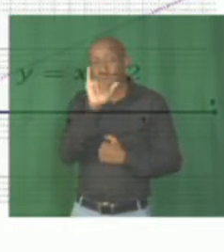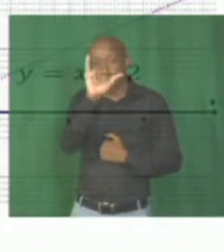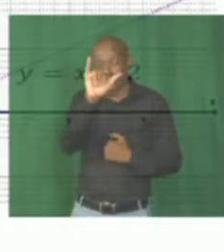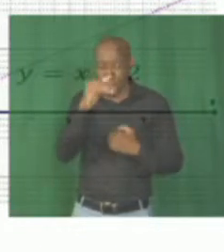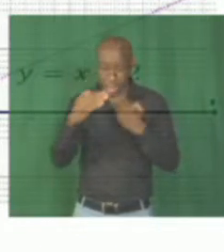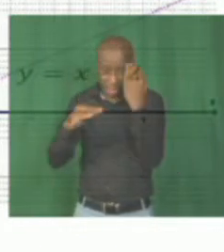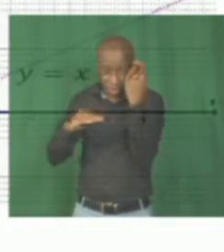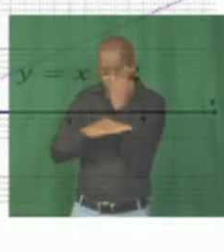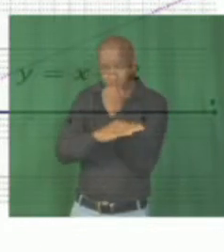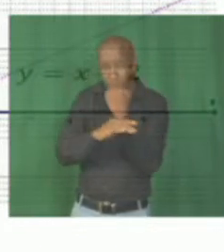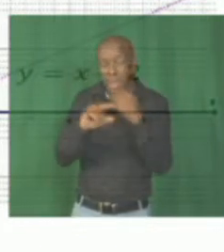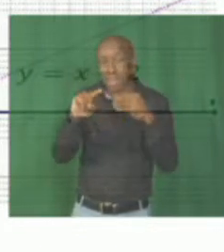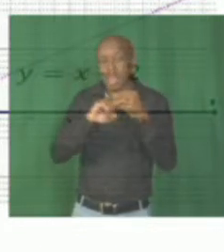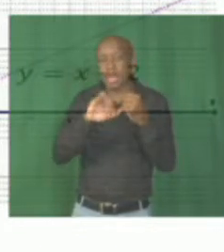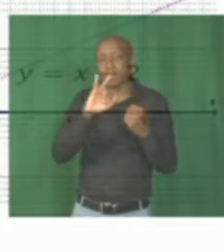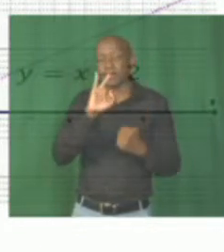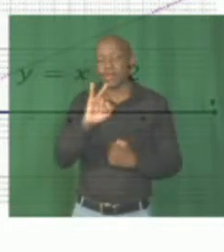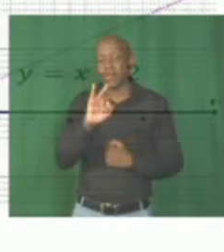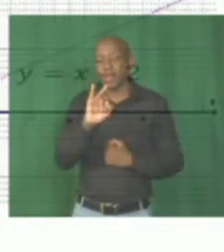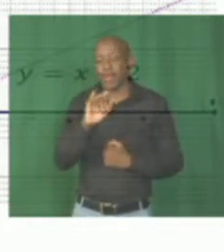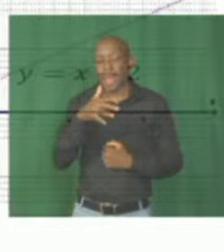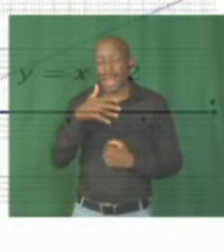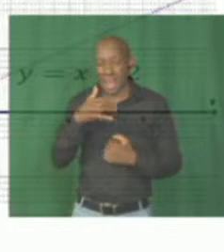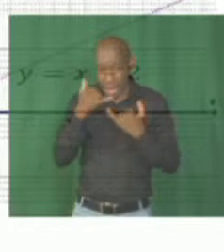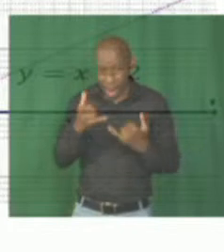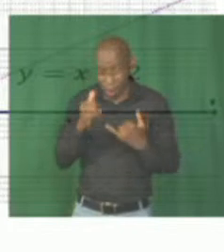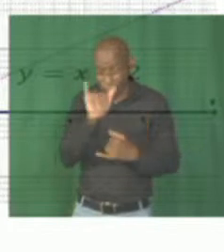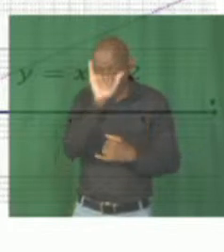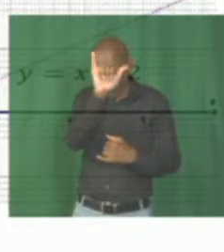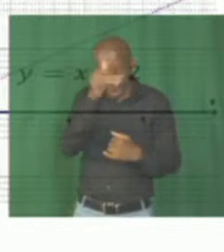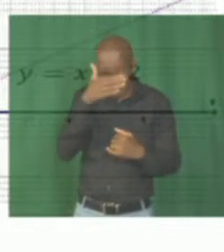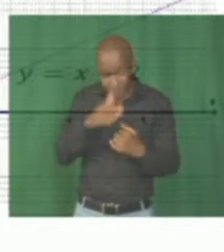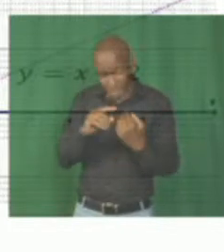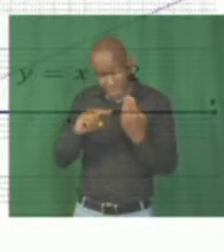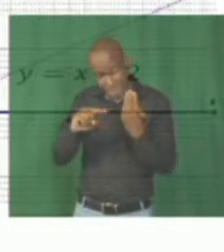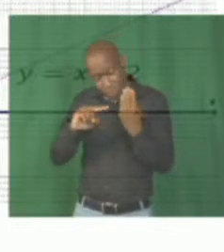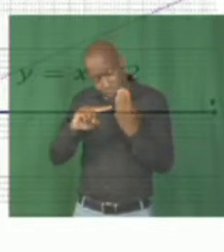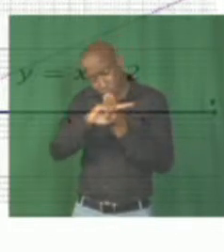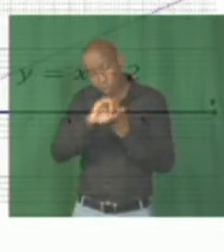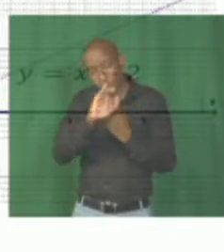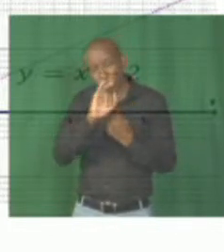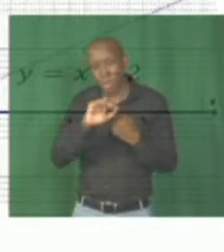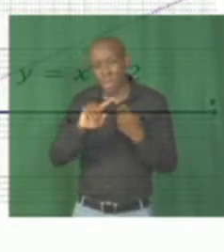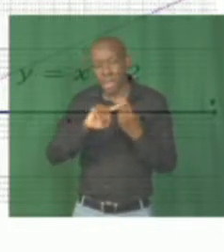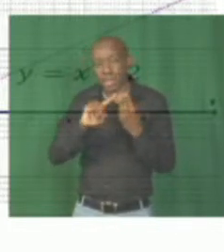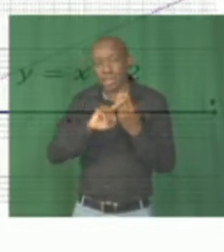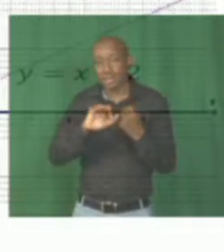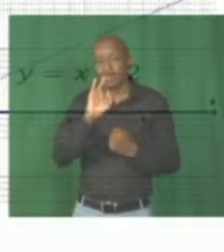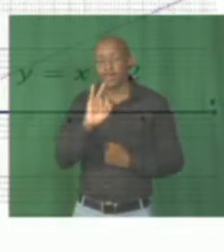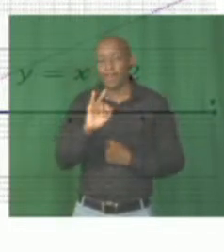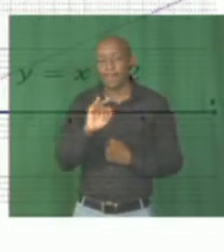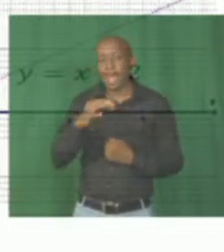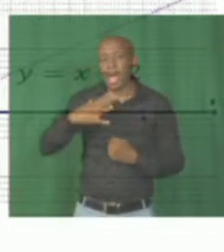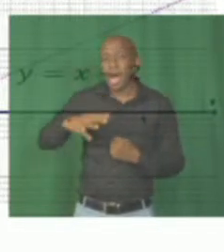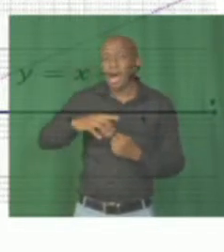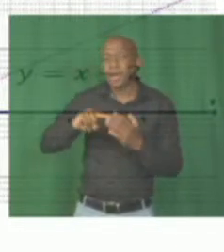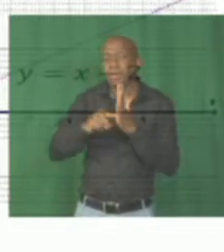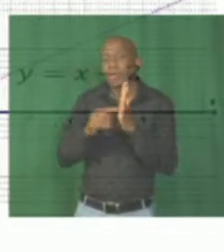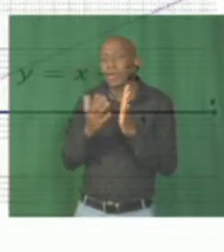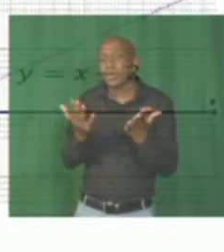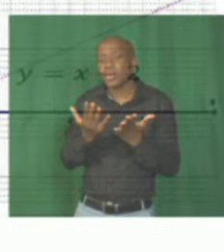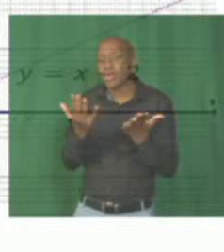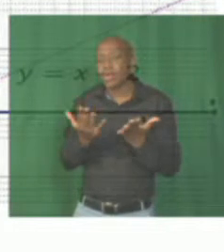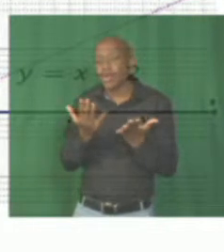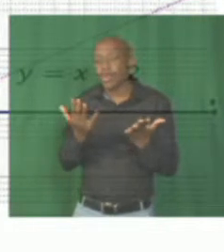the graph that we're going to draw must intercept the y-axis at negative 2. Now to get the other points now, we can